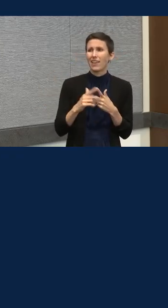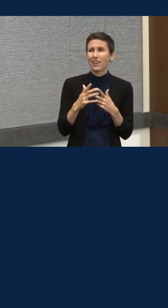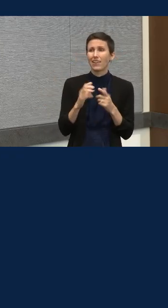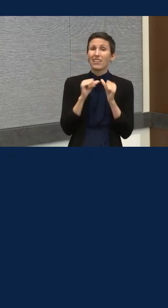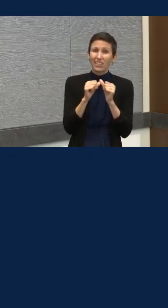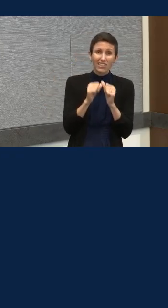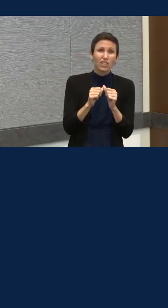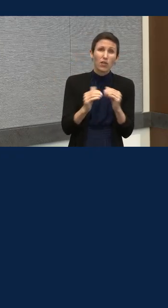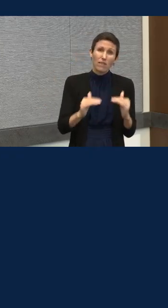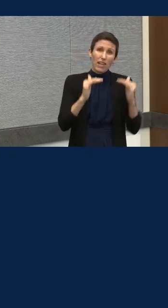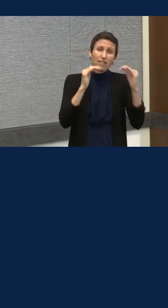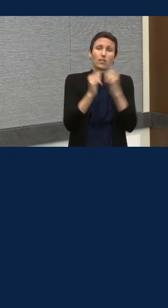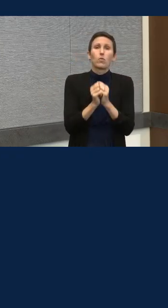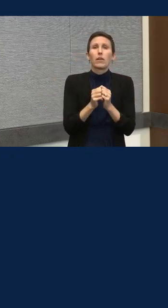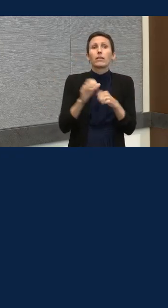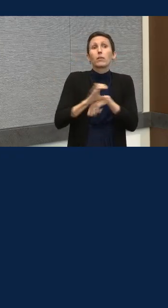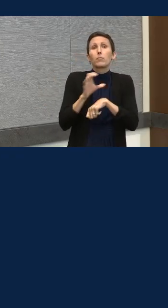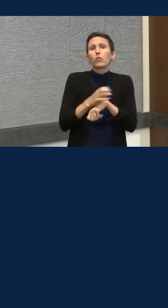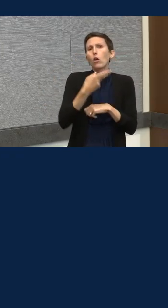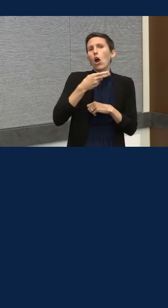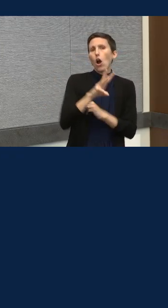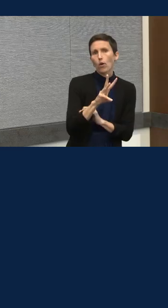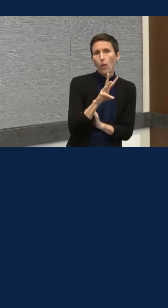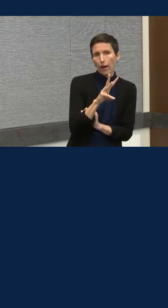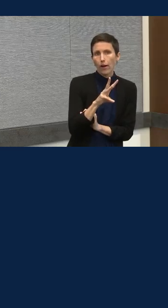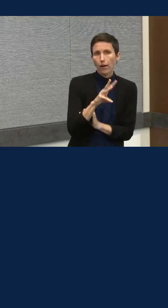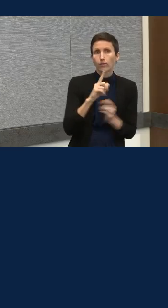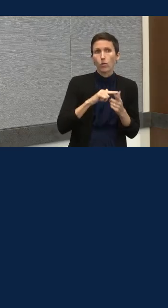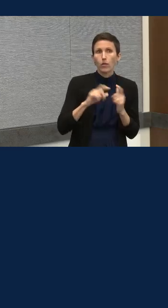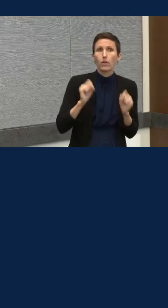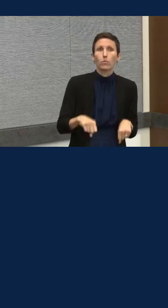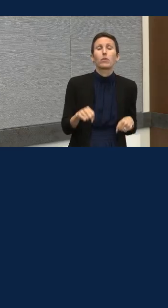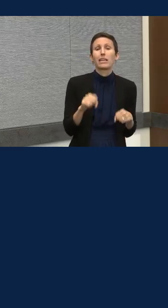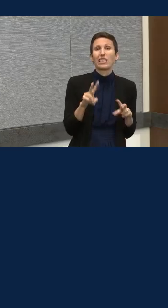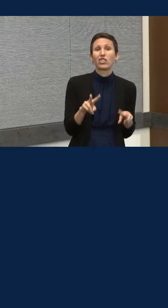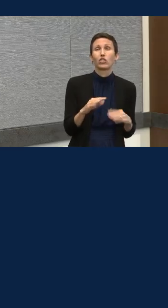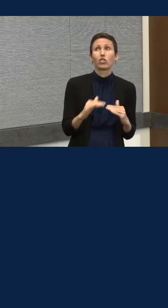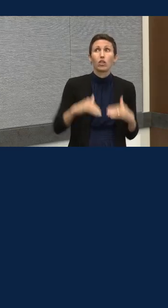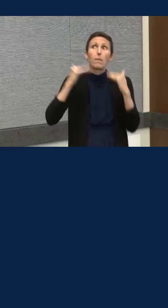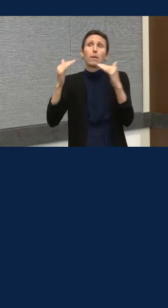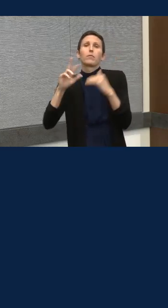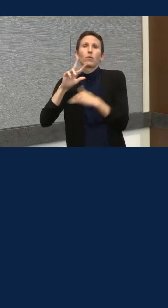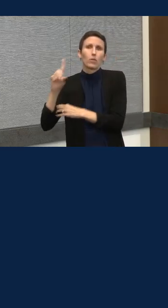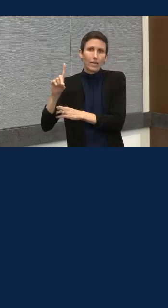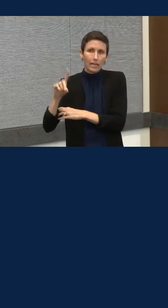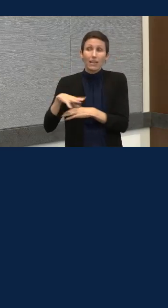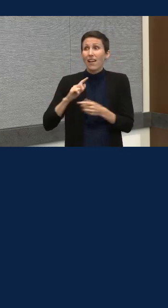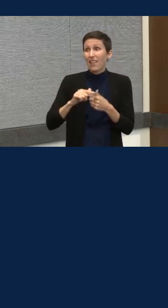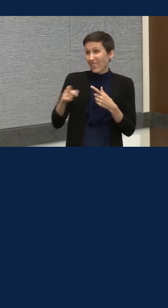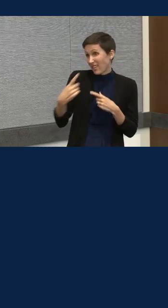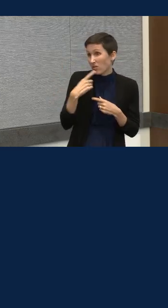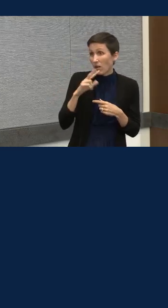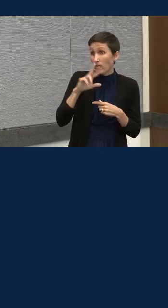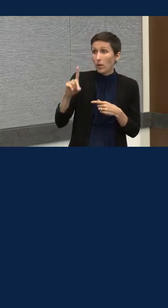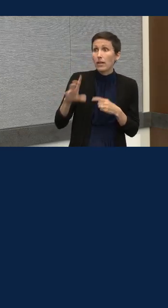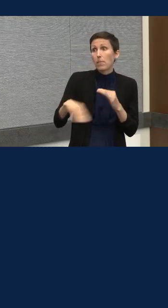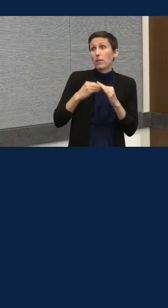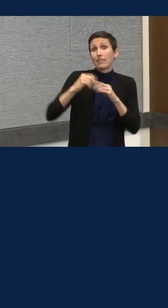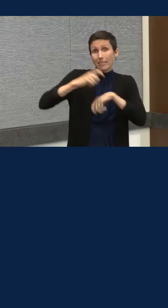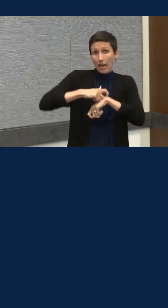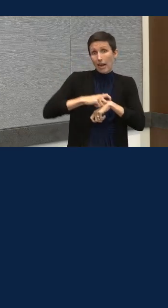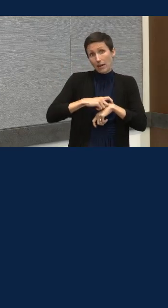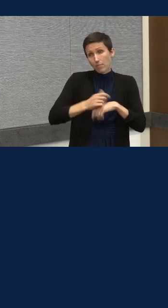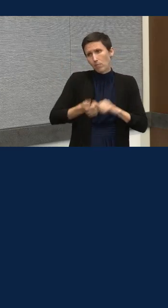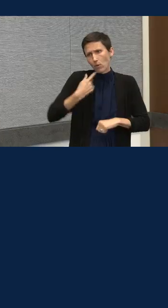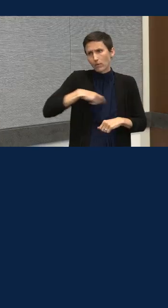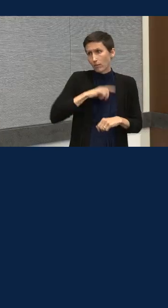in the computing hardware so that we can move to 3D and then eventually, like you said, 3D plus time, which is what many of us here are really interested